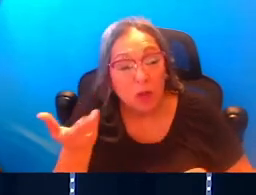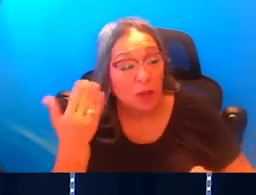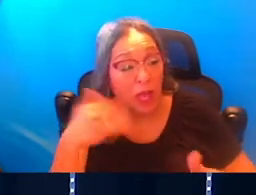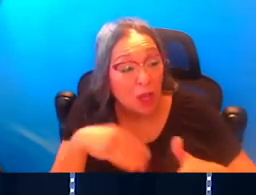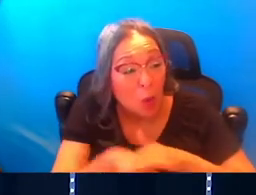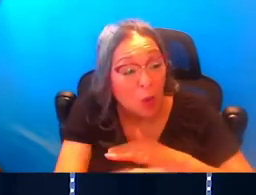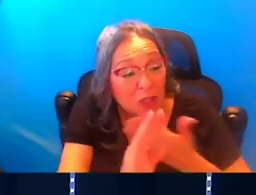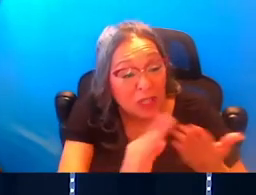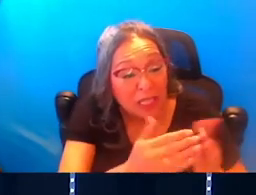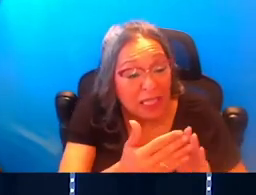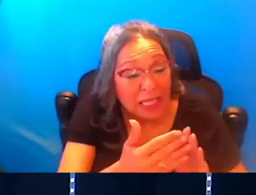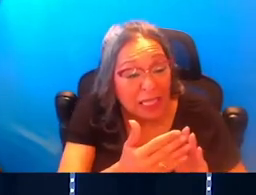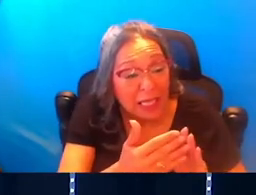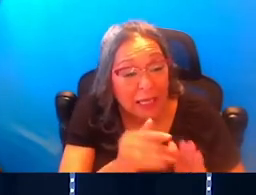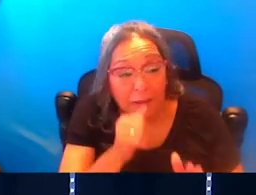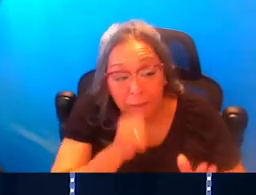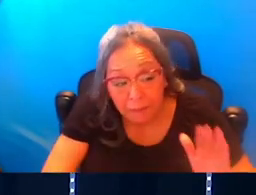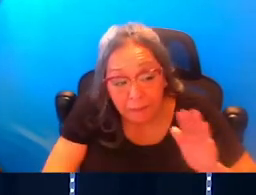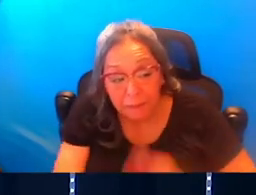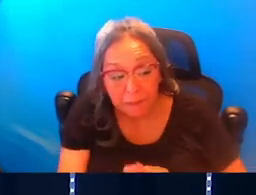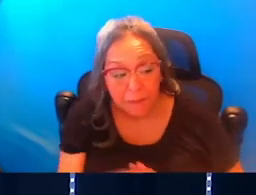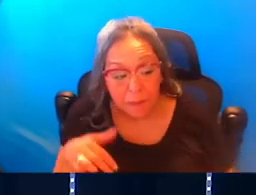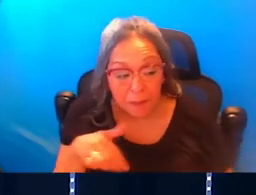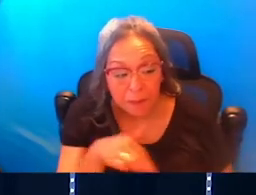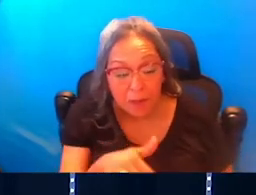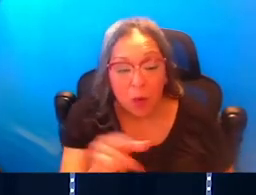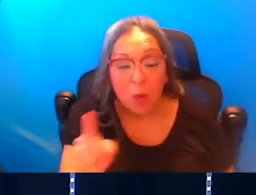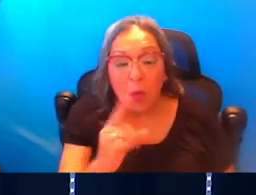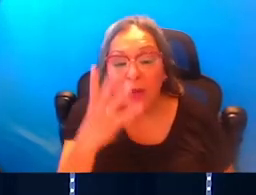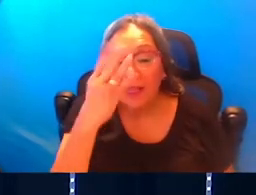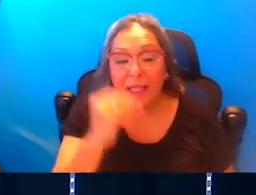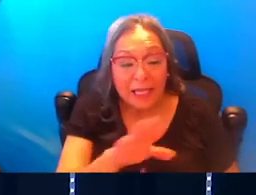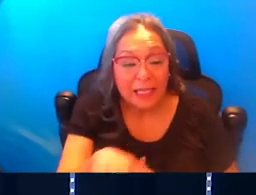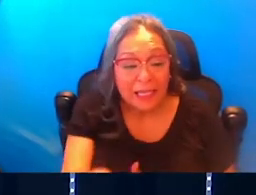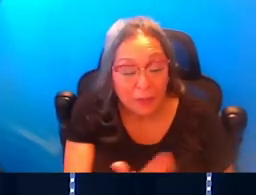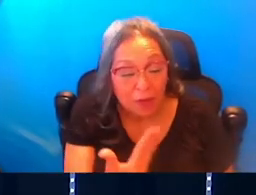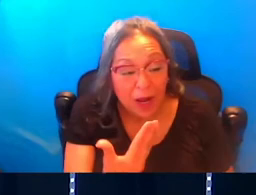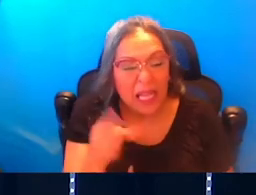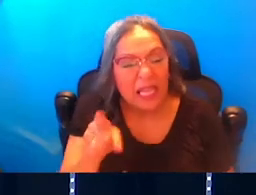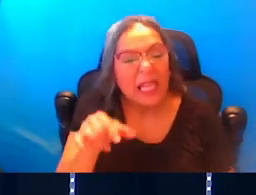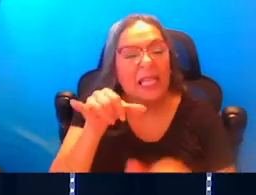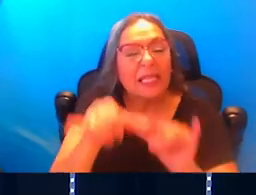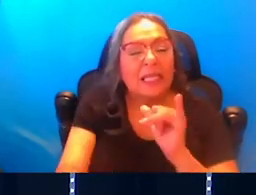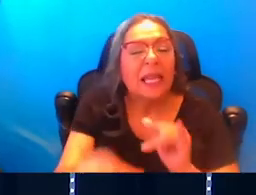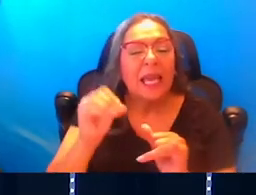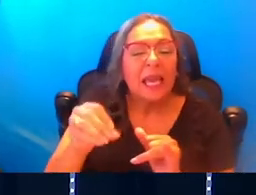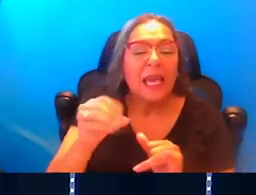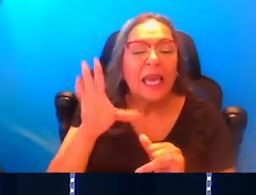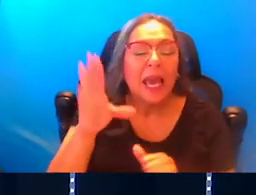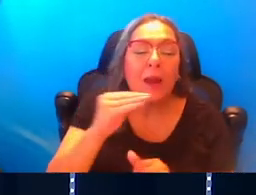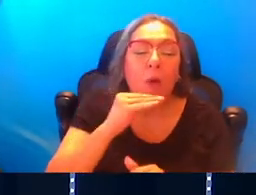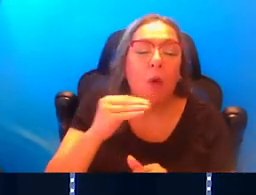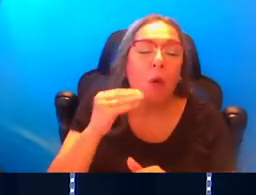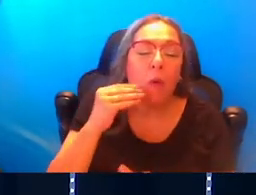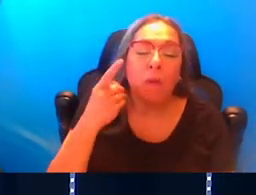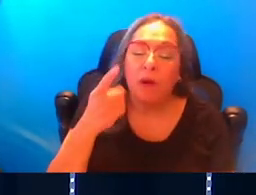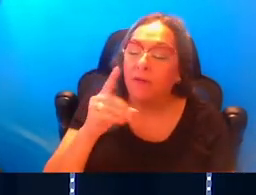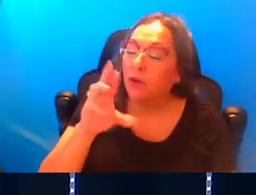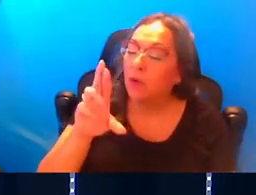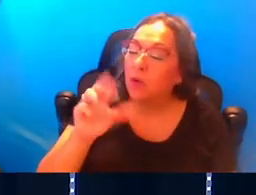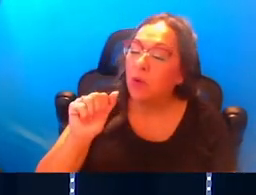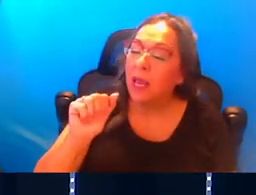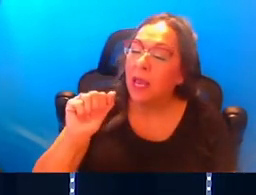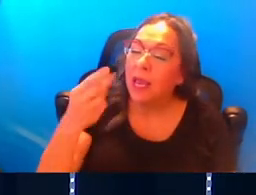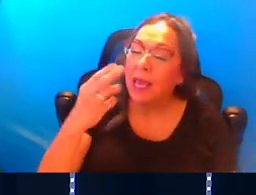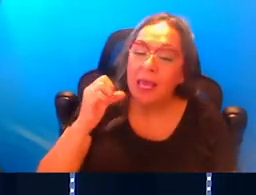go in on the down low, right? And where do they stay? They stay at the house of a prostitute named Rahab. Now, why do these two